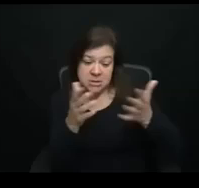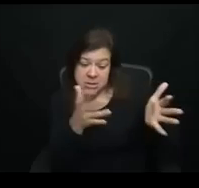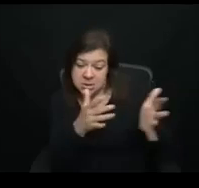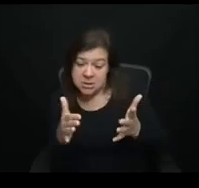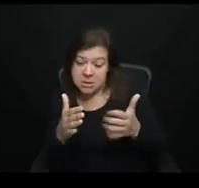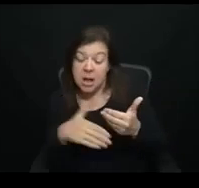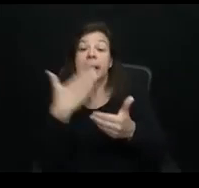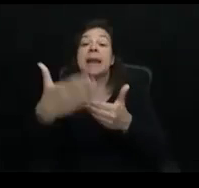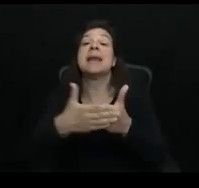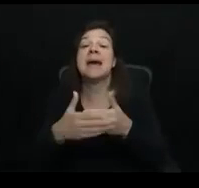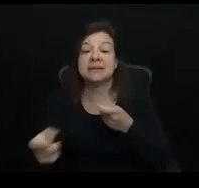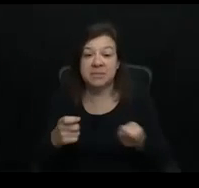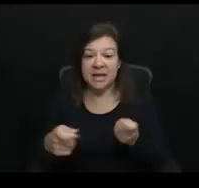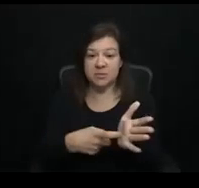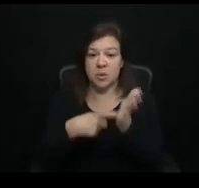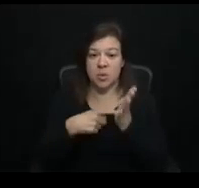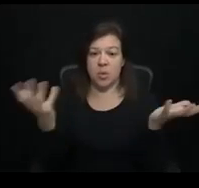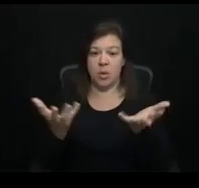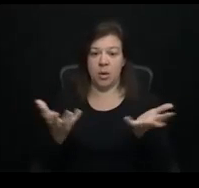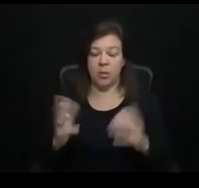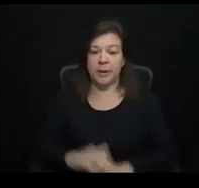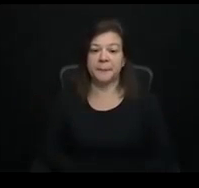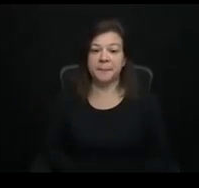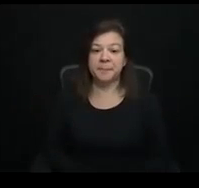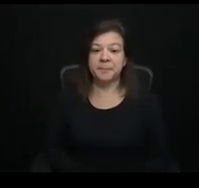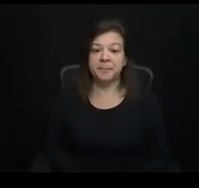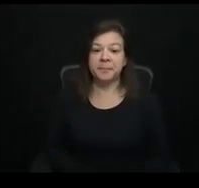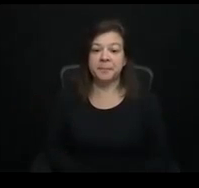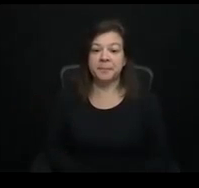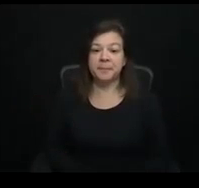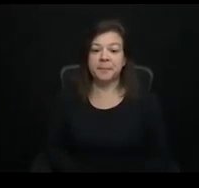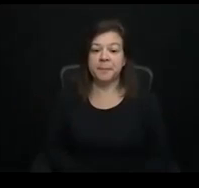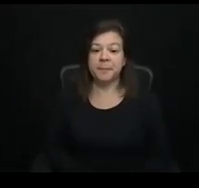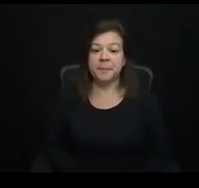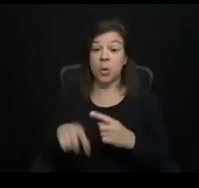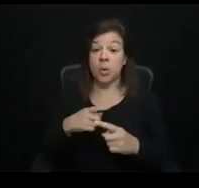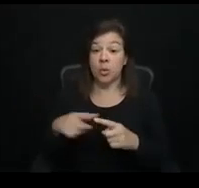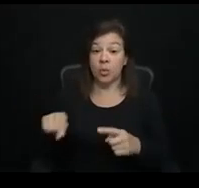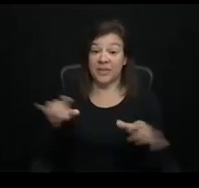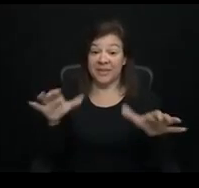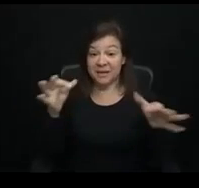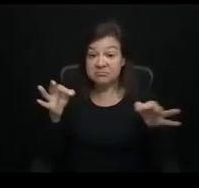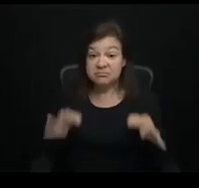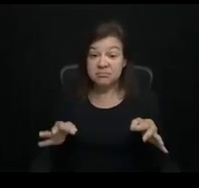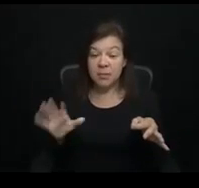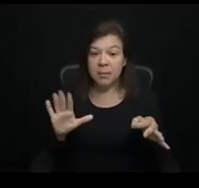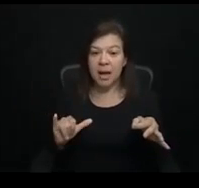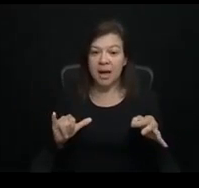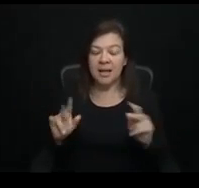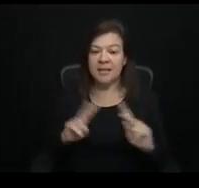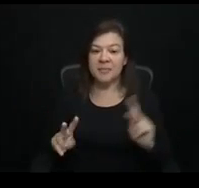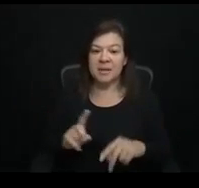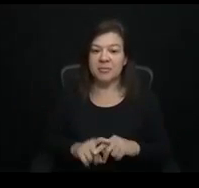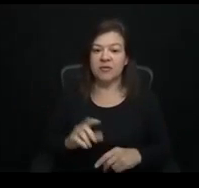to be done on this incident. And when that was done by the folks on the Forest